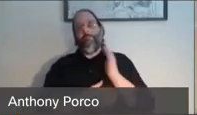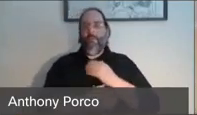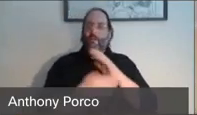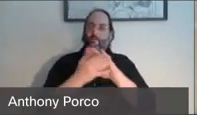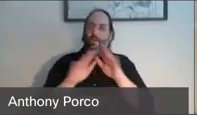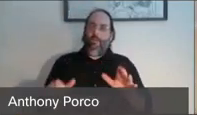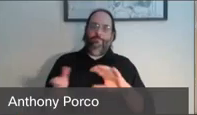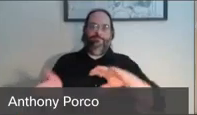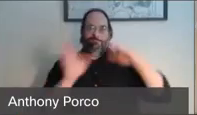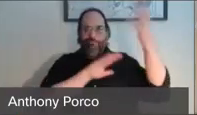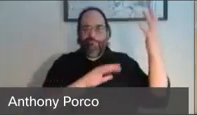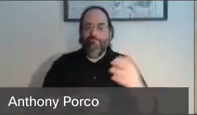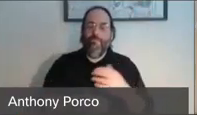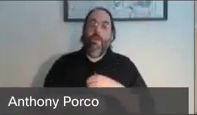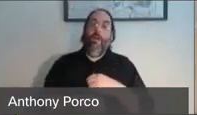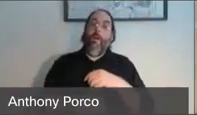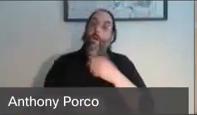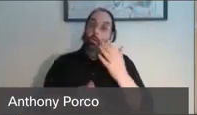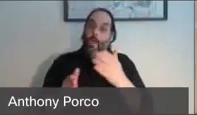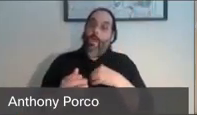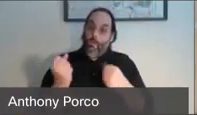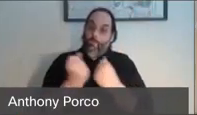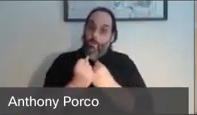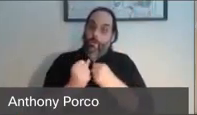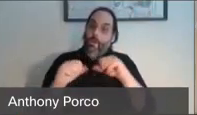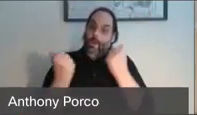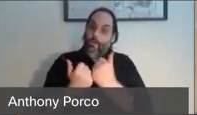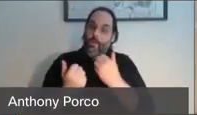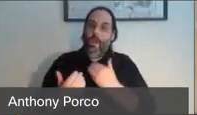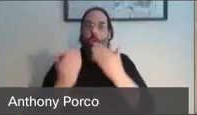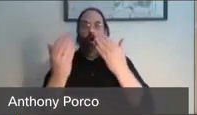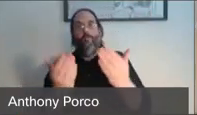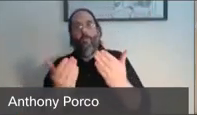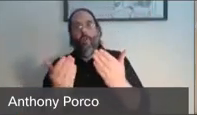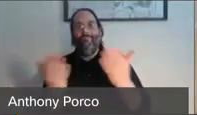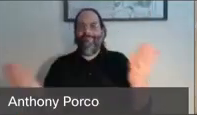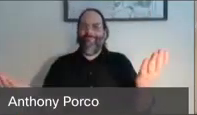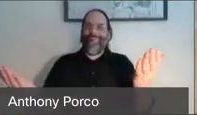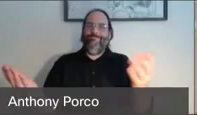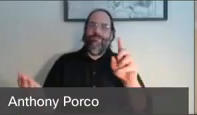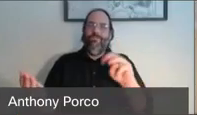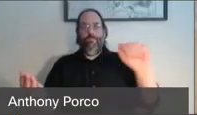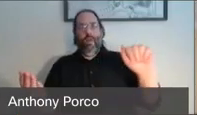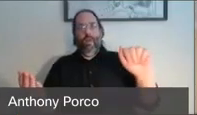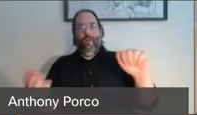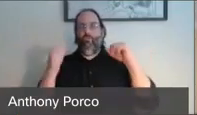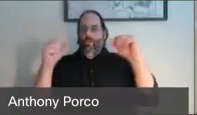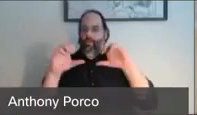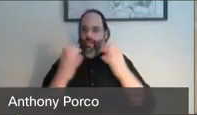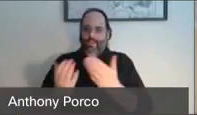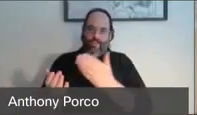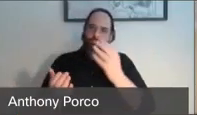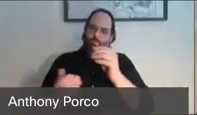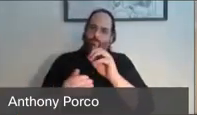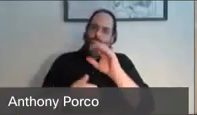way that I contribute to the success of the agency is by offering virtual Zumba classes and stretch classes to my colleagues to help with